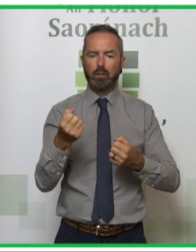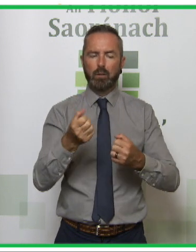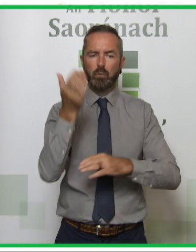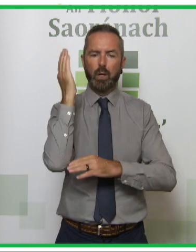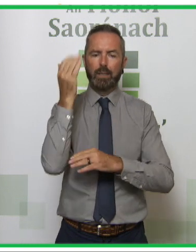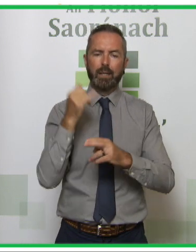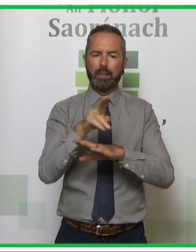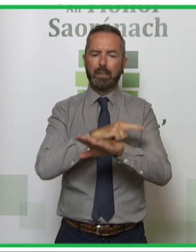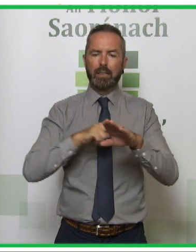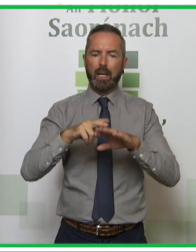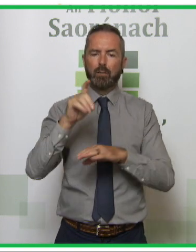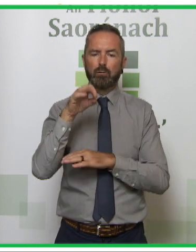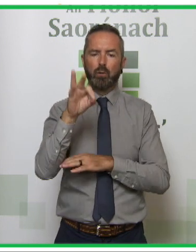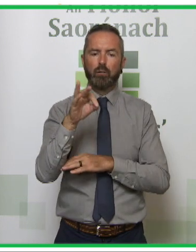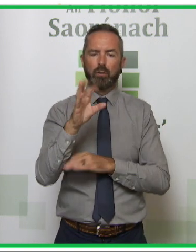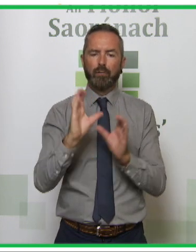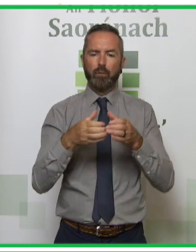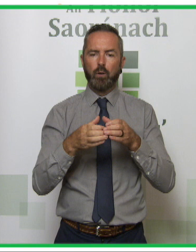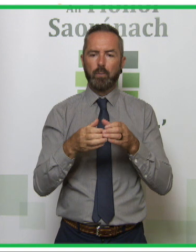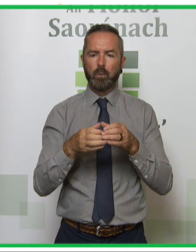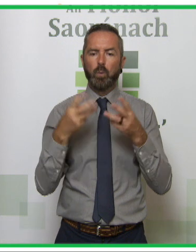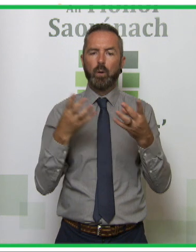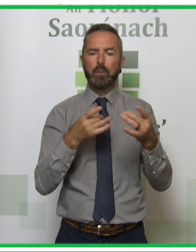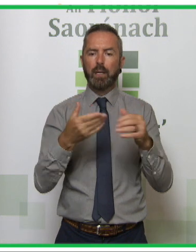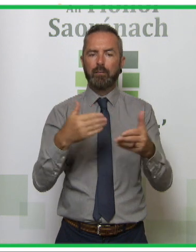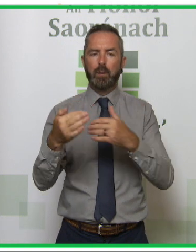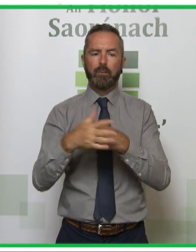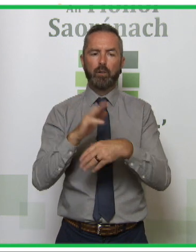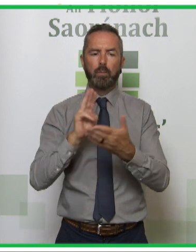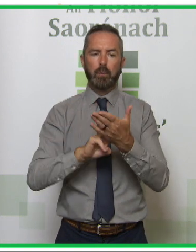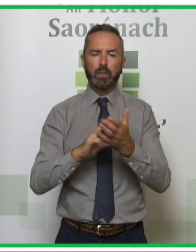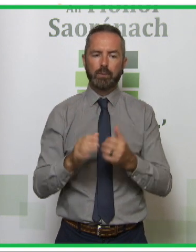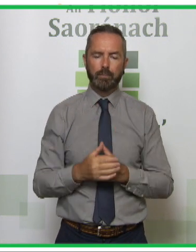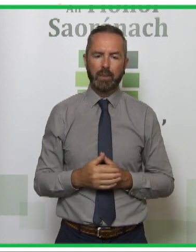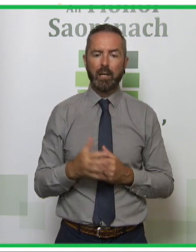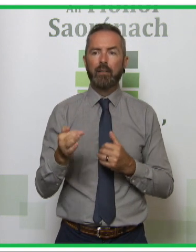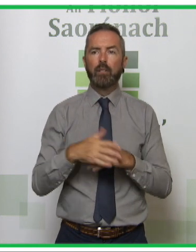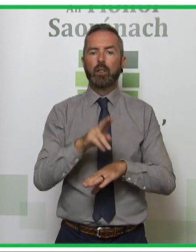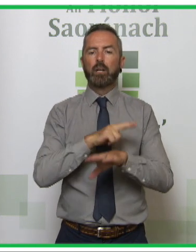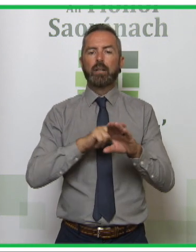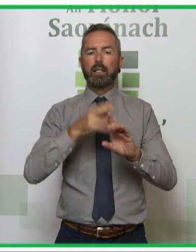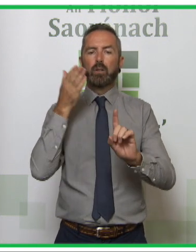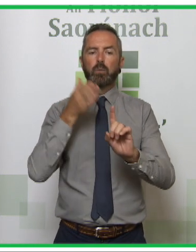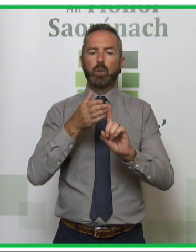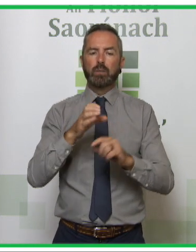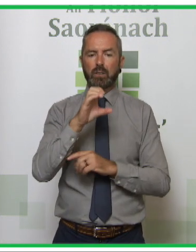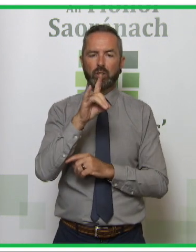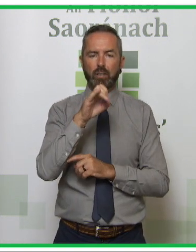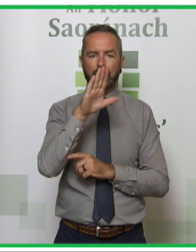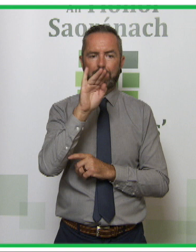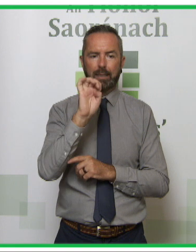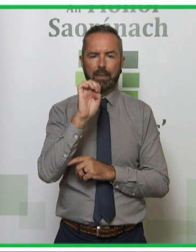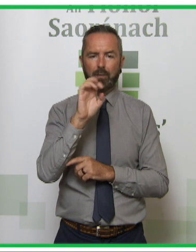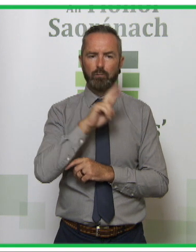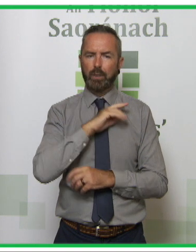Forum. So we might be able to make that available for the members. So in terms of national approaches, Chile is, as Gregor mentioned, is